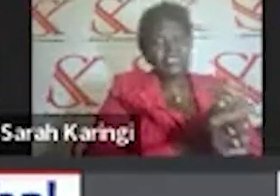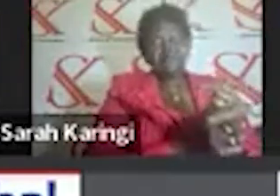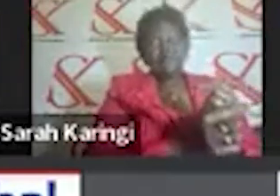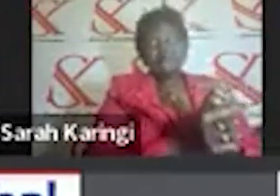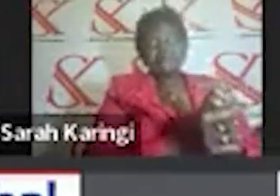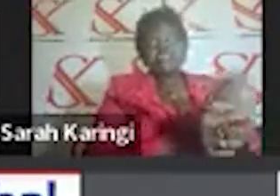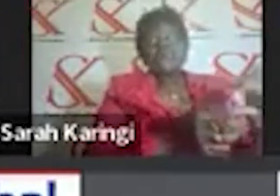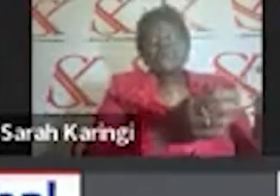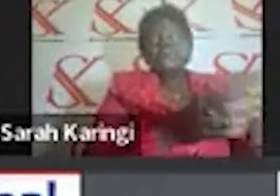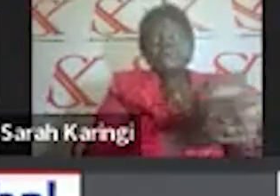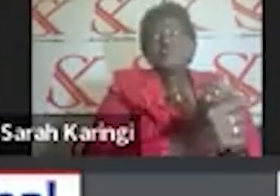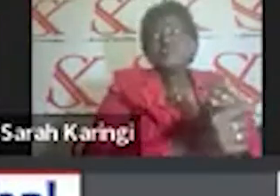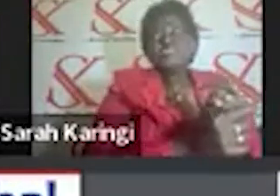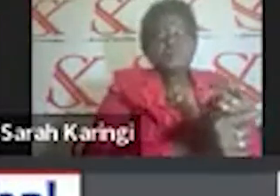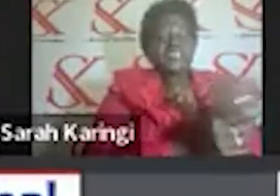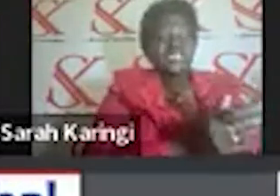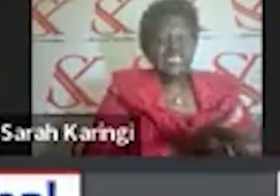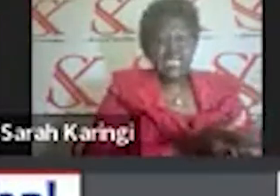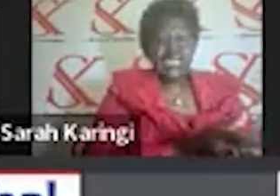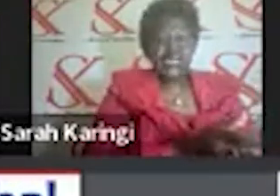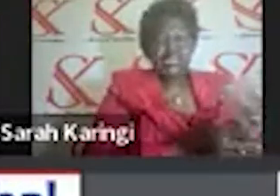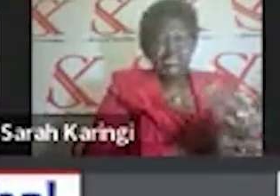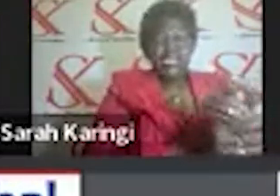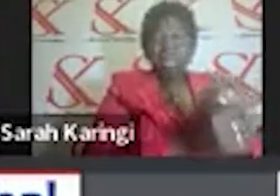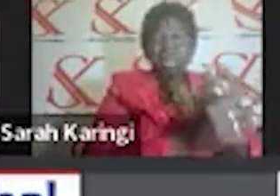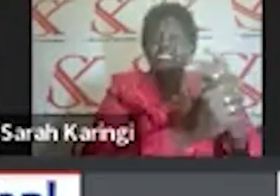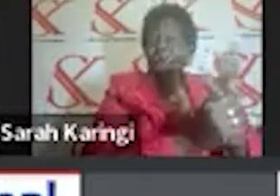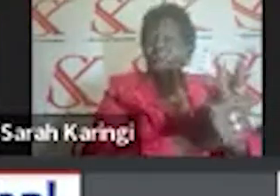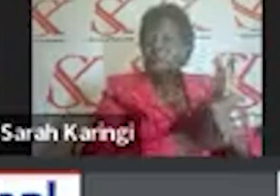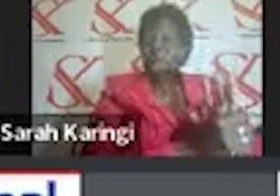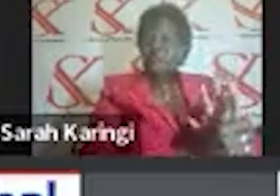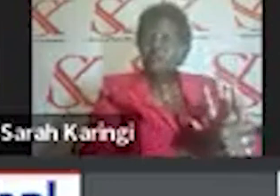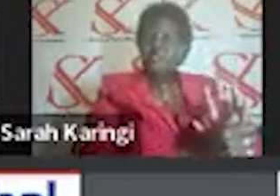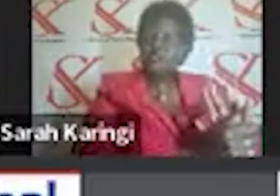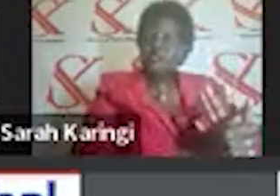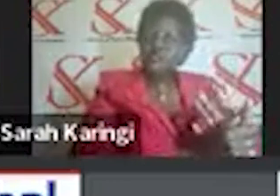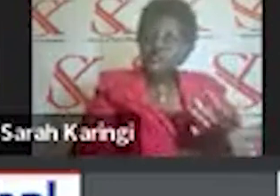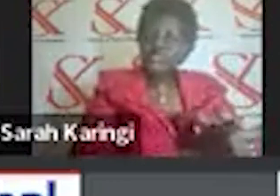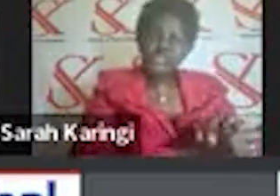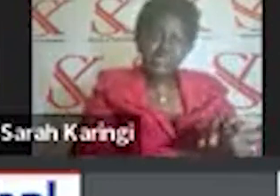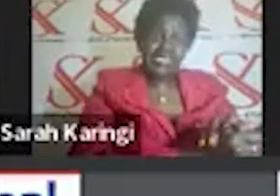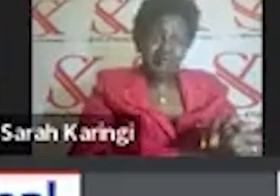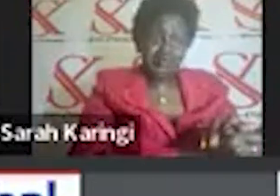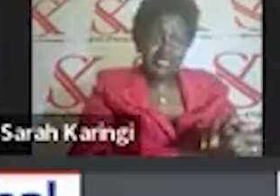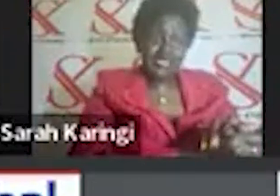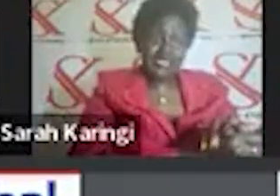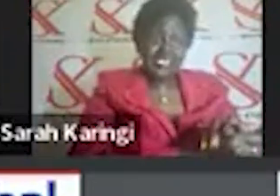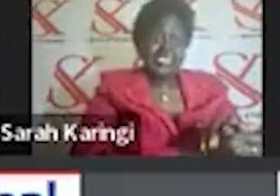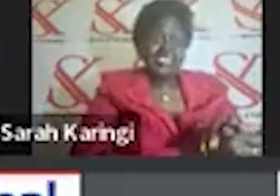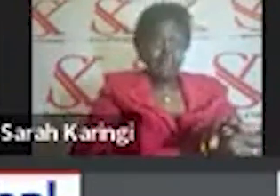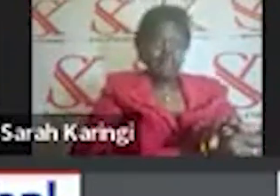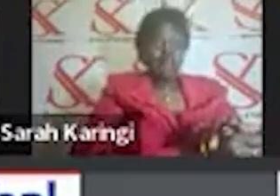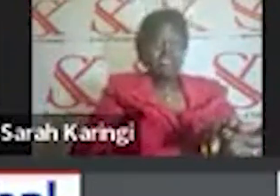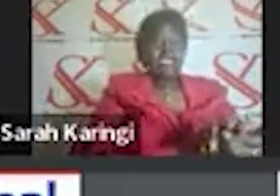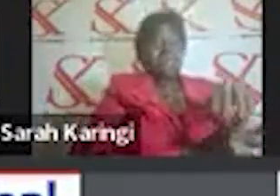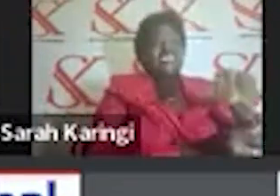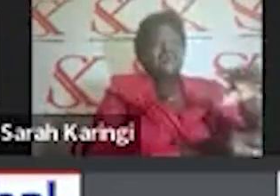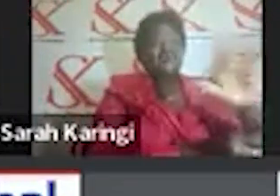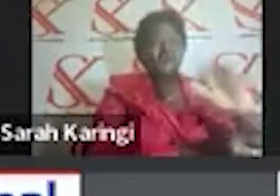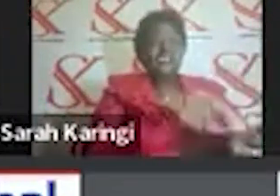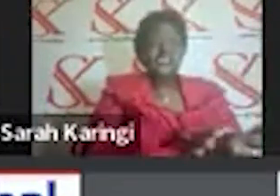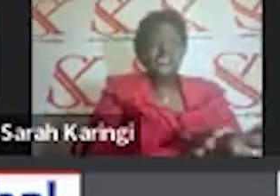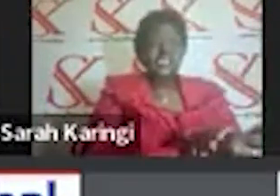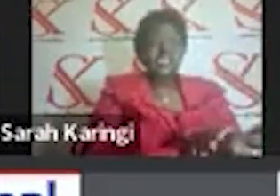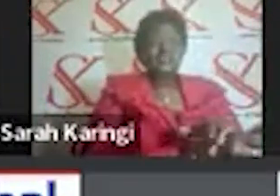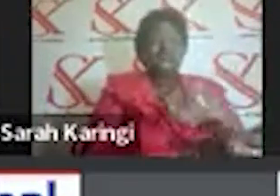credit on time. You also keep on telling lies. And so that is why many people will not be able to trust you and give you business. Now, I've asked a